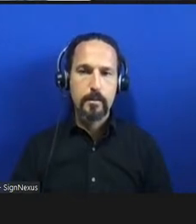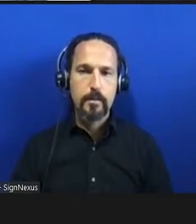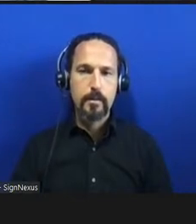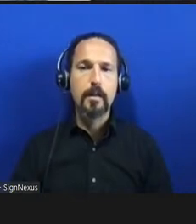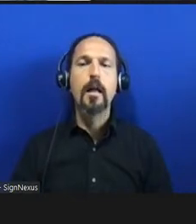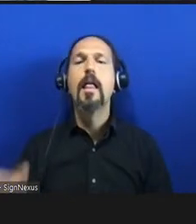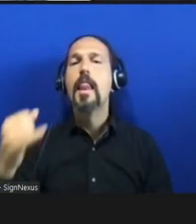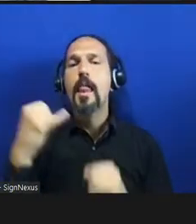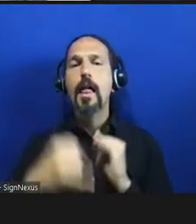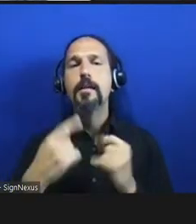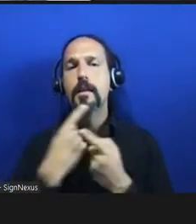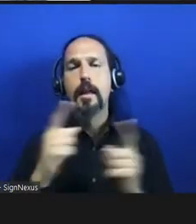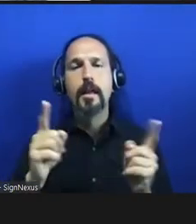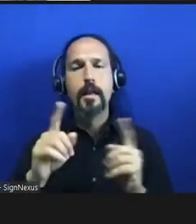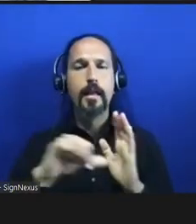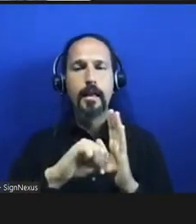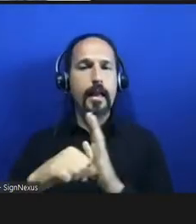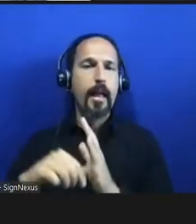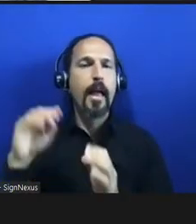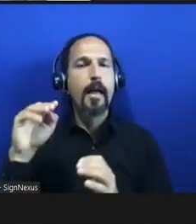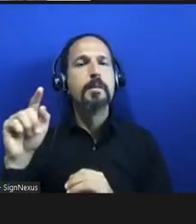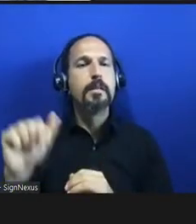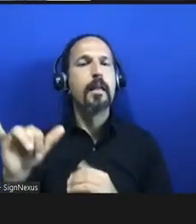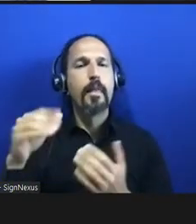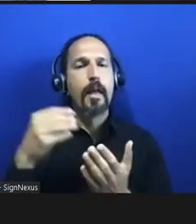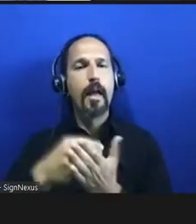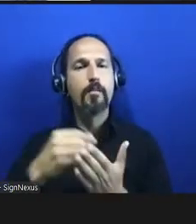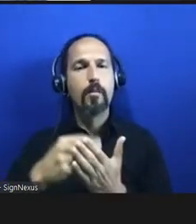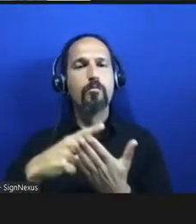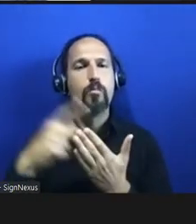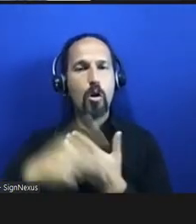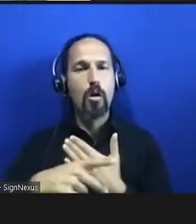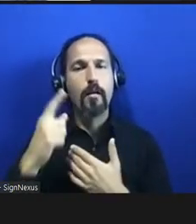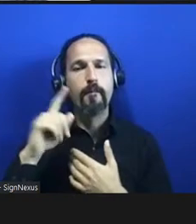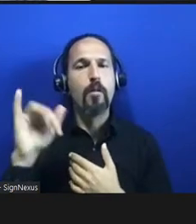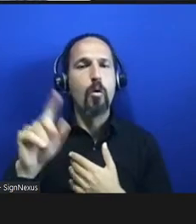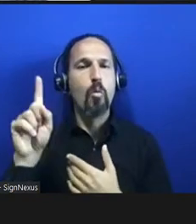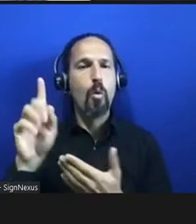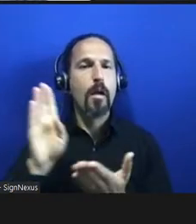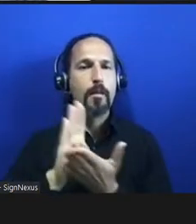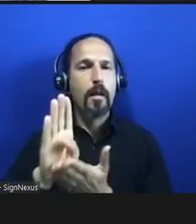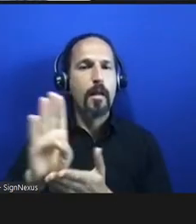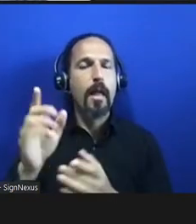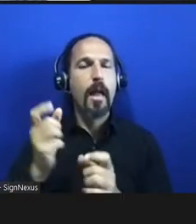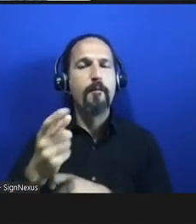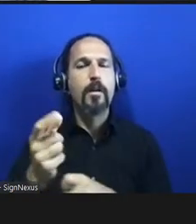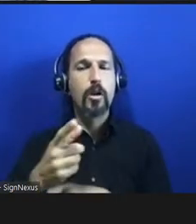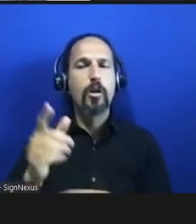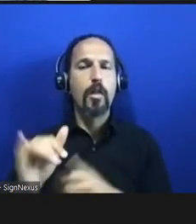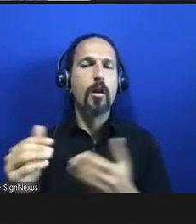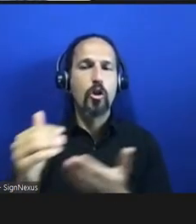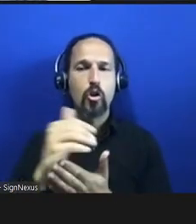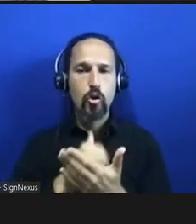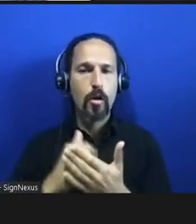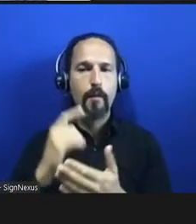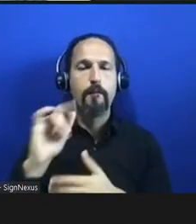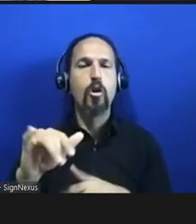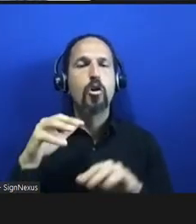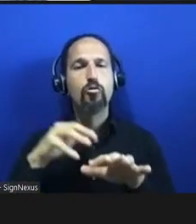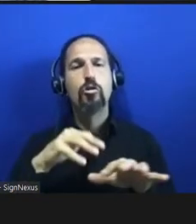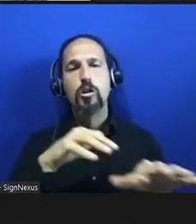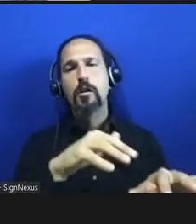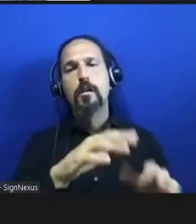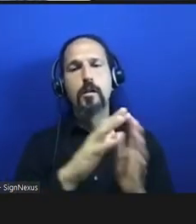finally we want to highlight several MTA Capital programs that will be funded by the 1 billion per year revenue generated by congestion